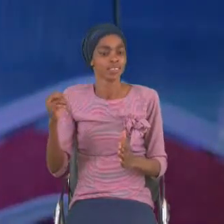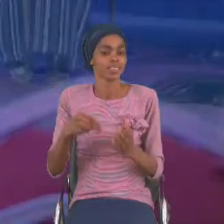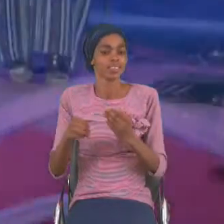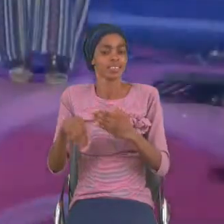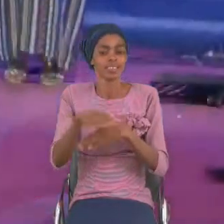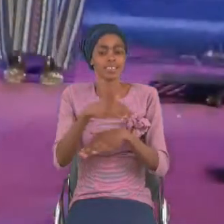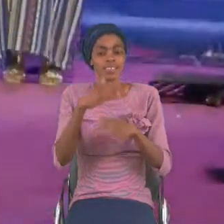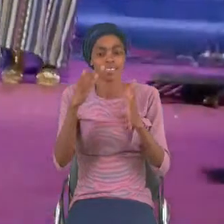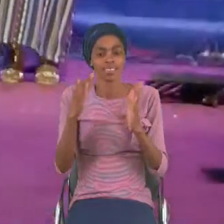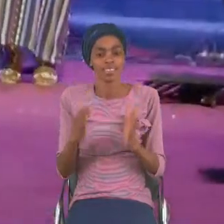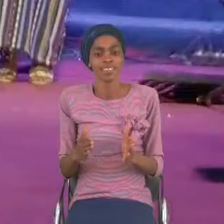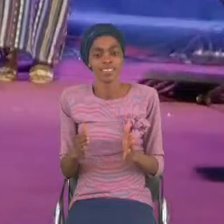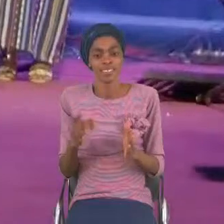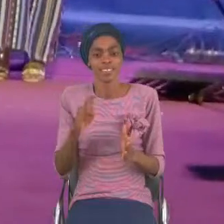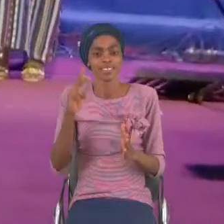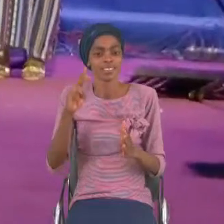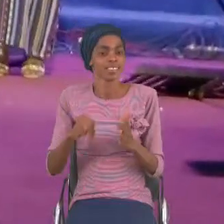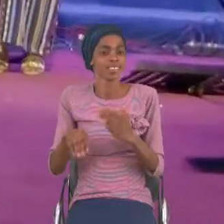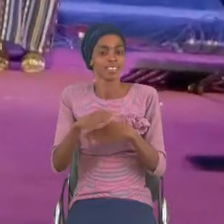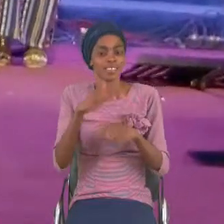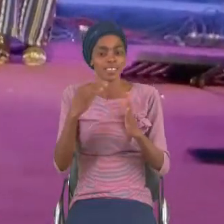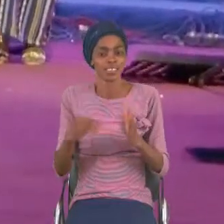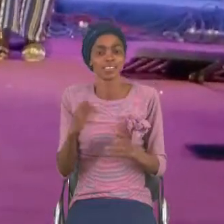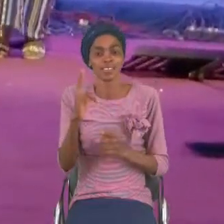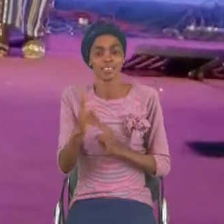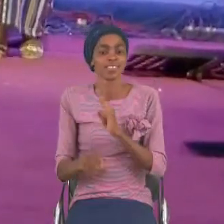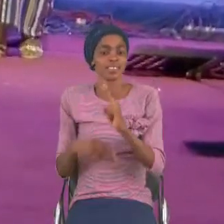master, master of the